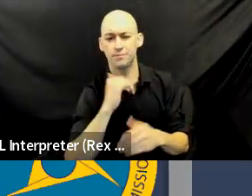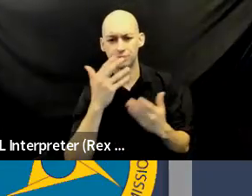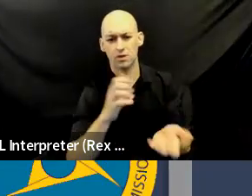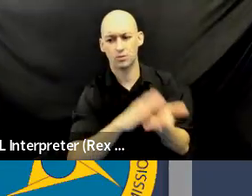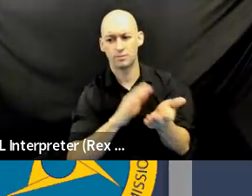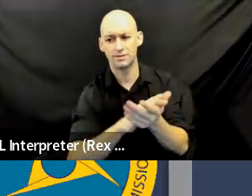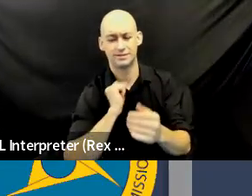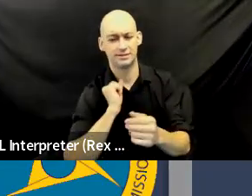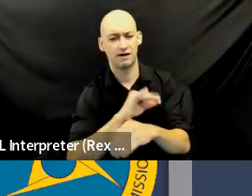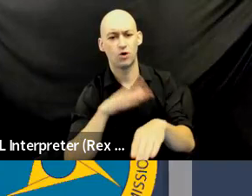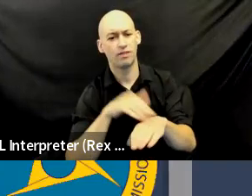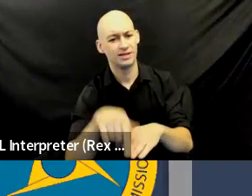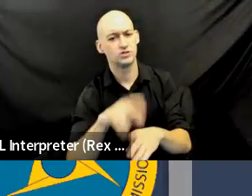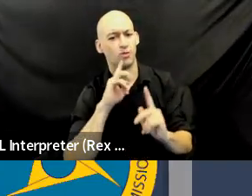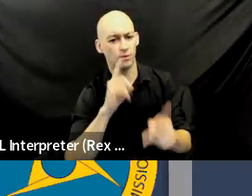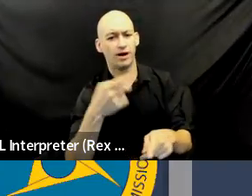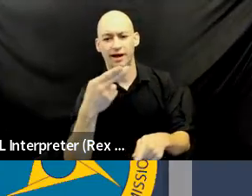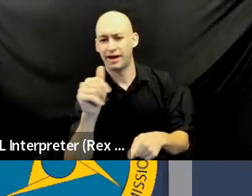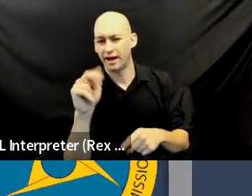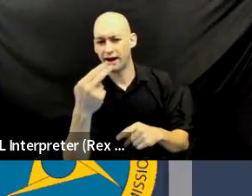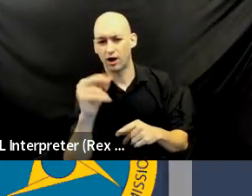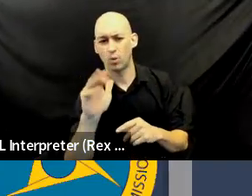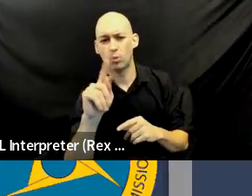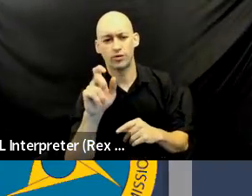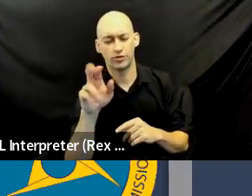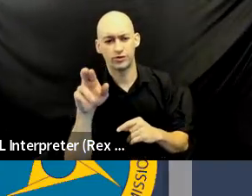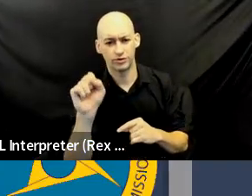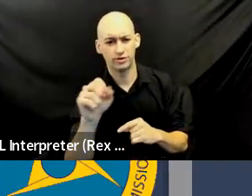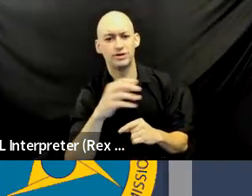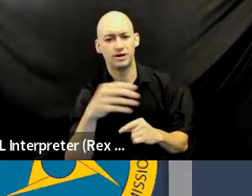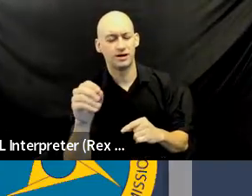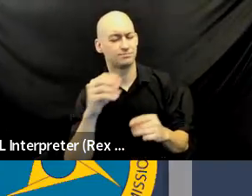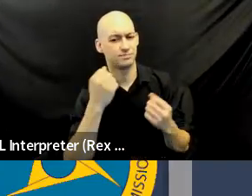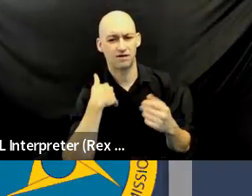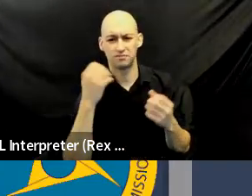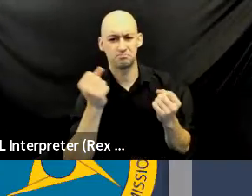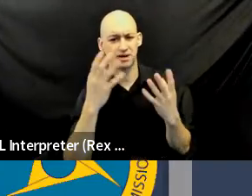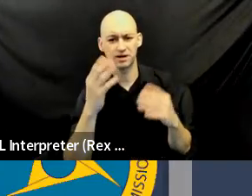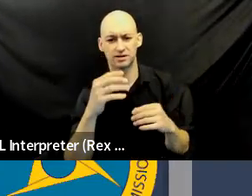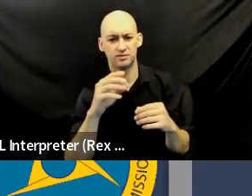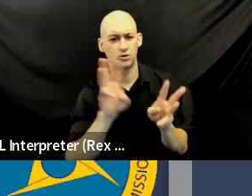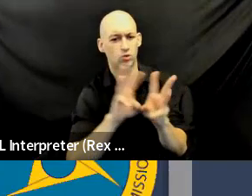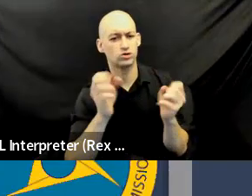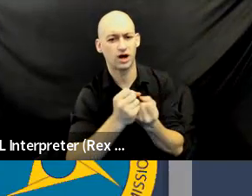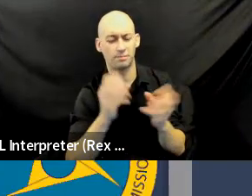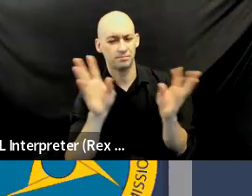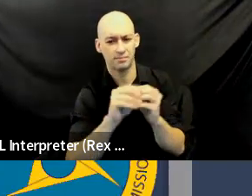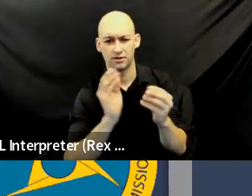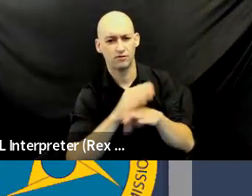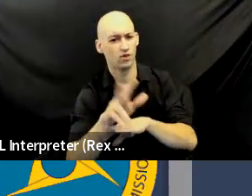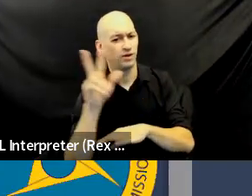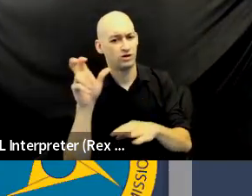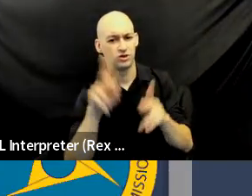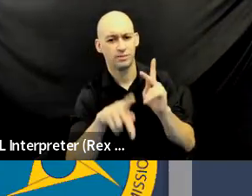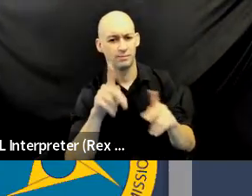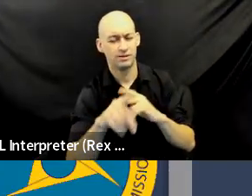report, especially Hannah Walter. Multiple workshops with over 300 representatives is no easy feat, especially a